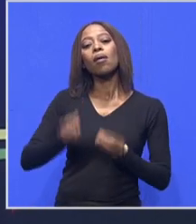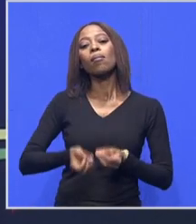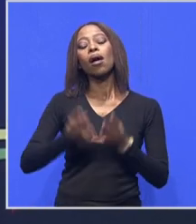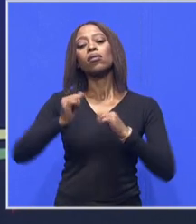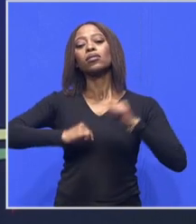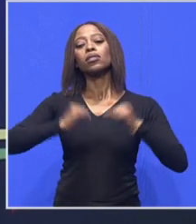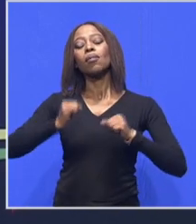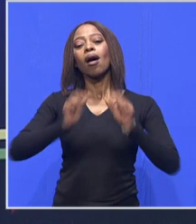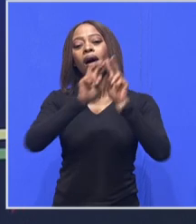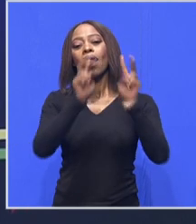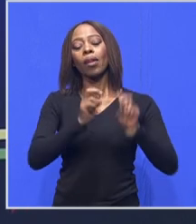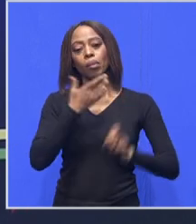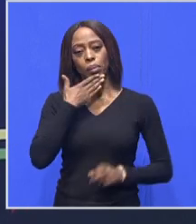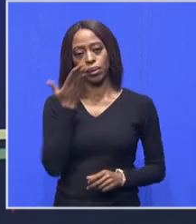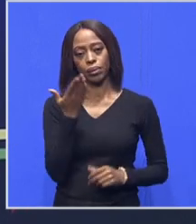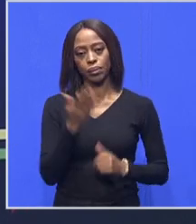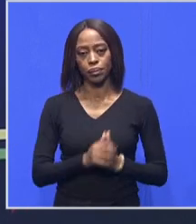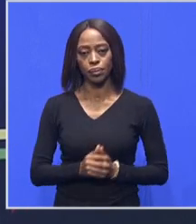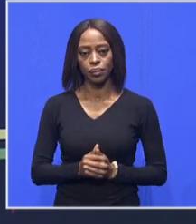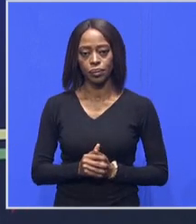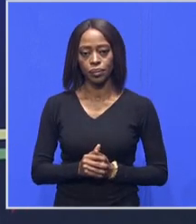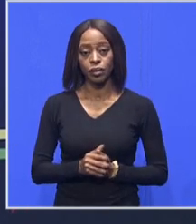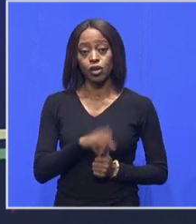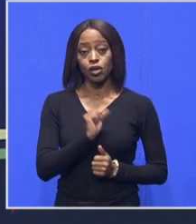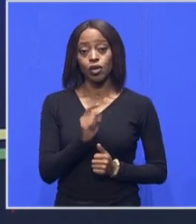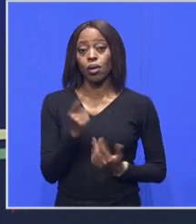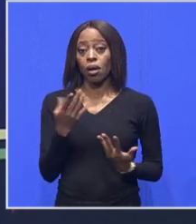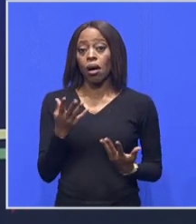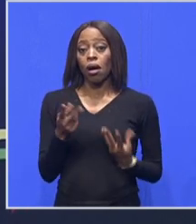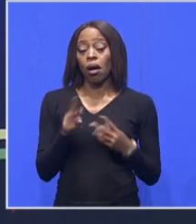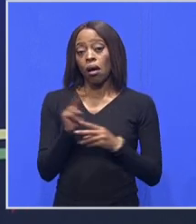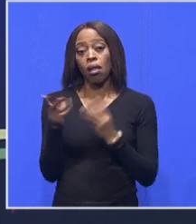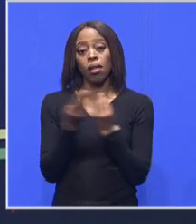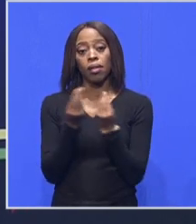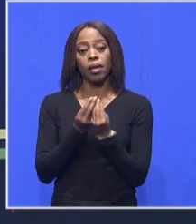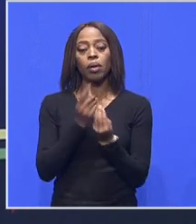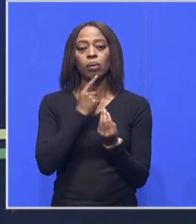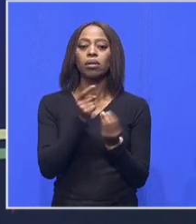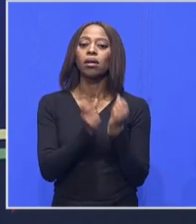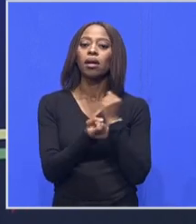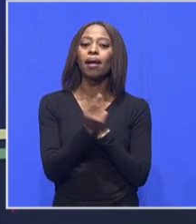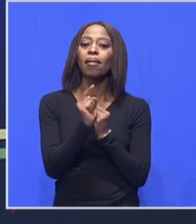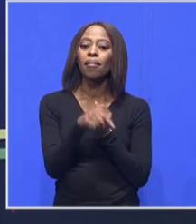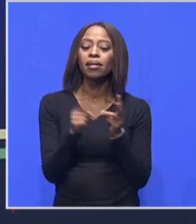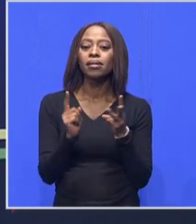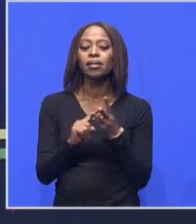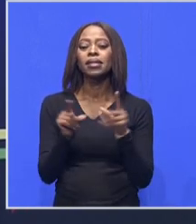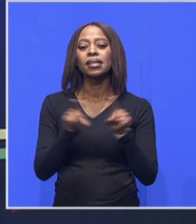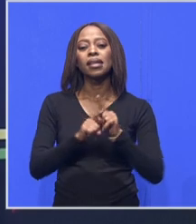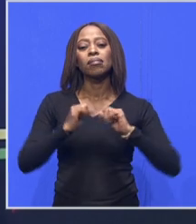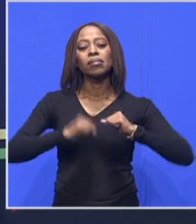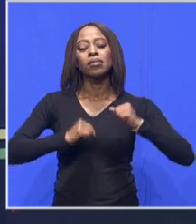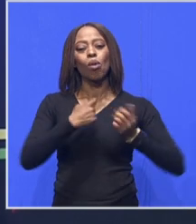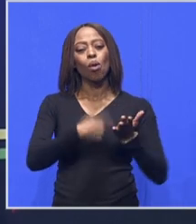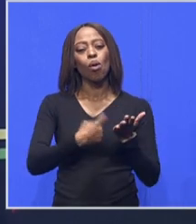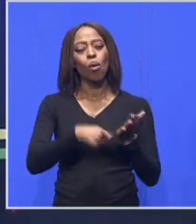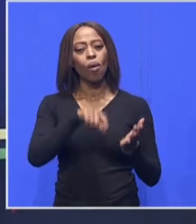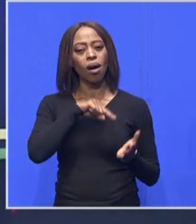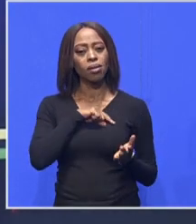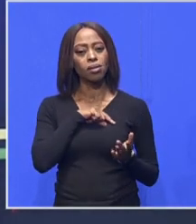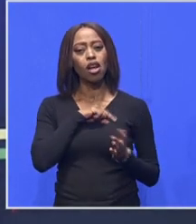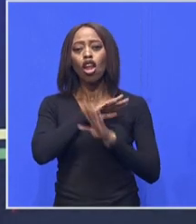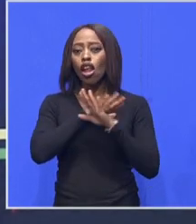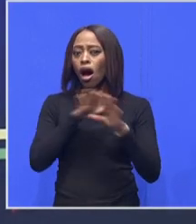stable generation of electricity in South Africa. So that's one of the interventions we say need to be made. We need to be able to stabilize our debt without the constant